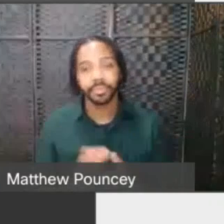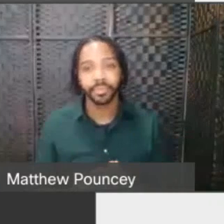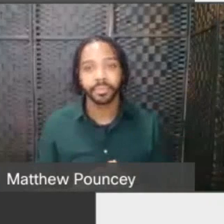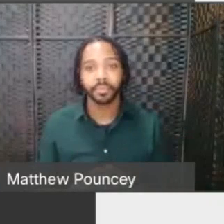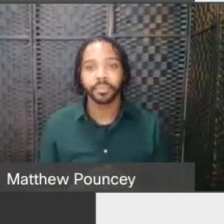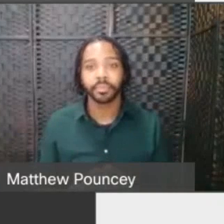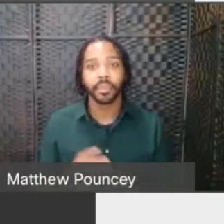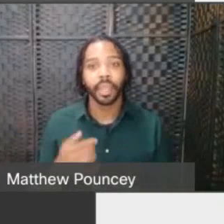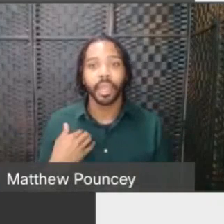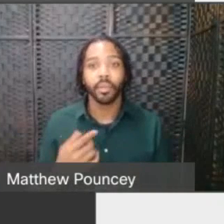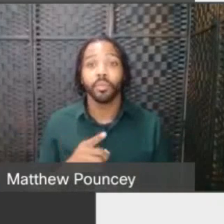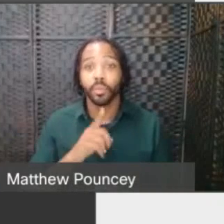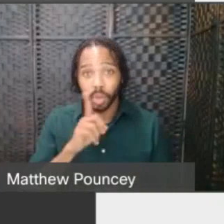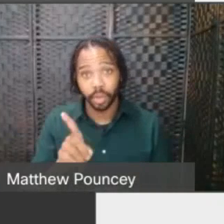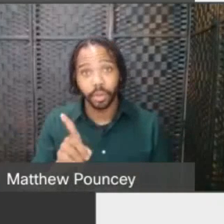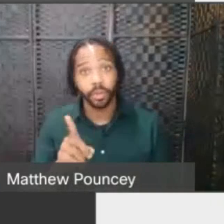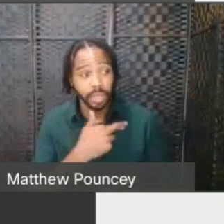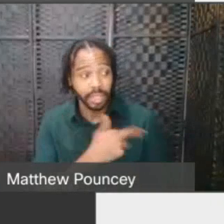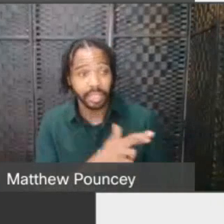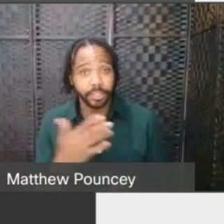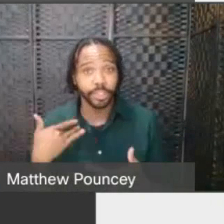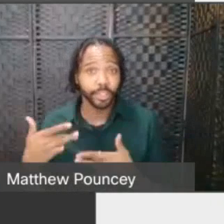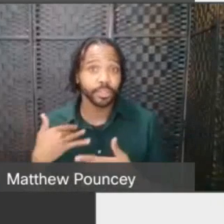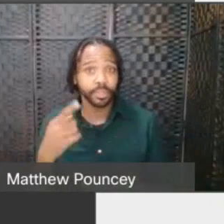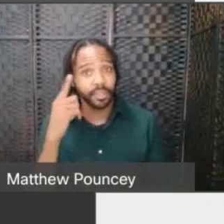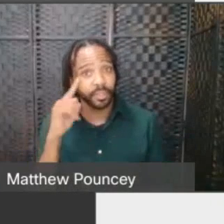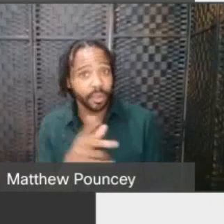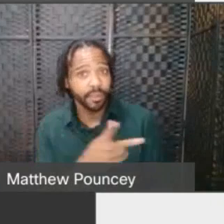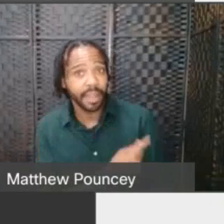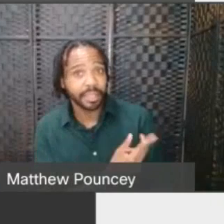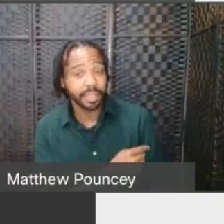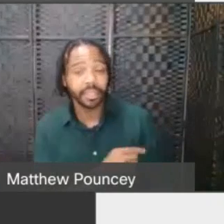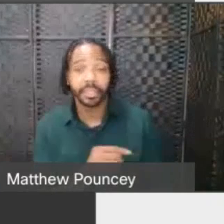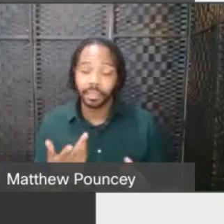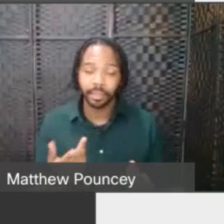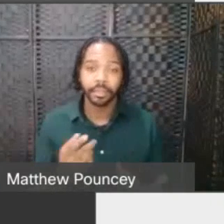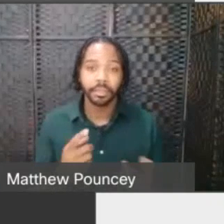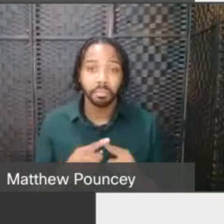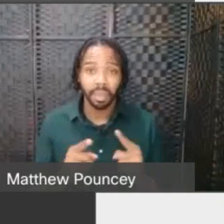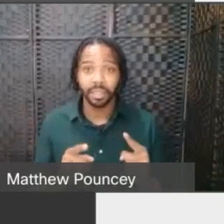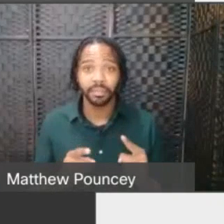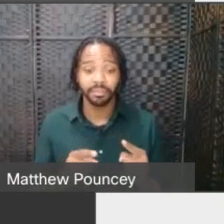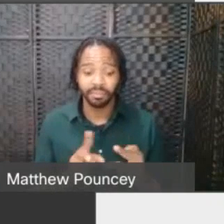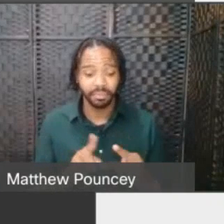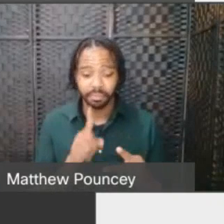a real religious concern about taking a vaccination. Other than that, we ought to have everyone